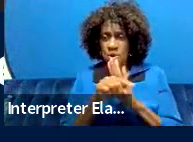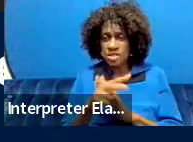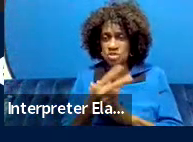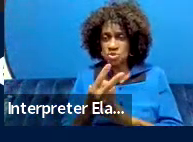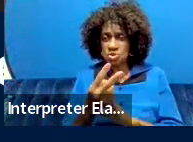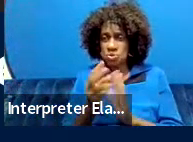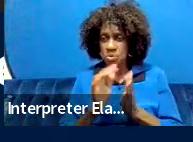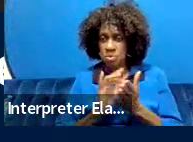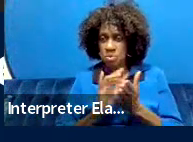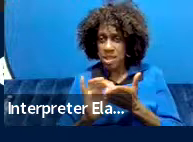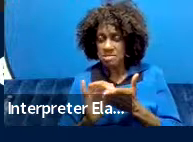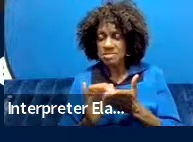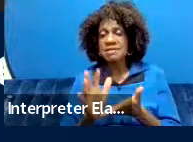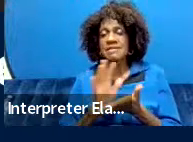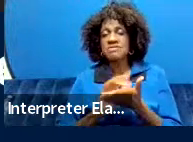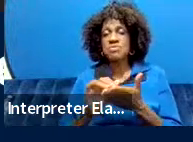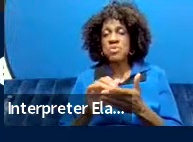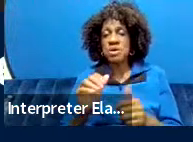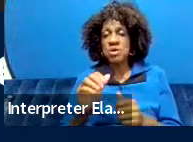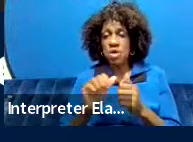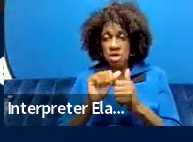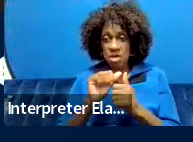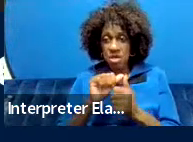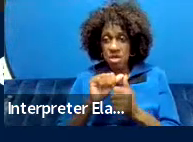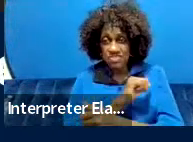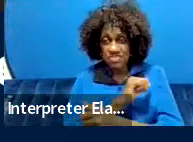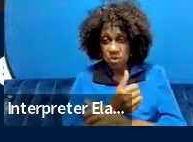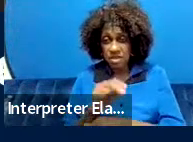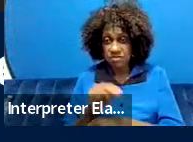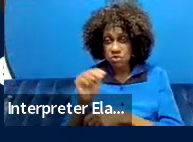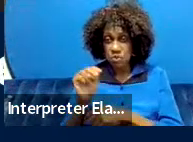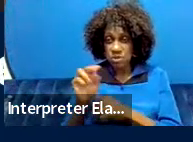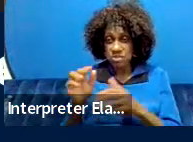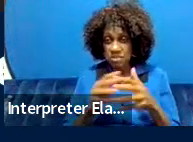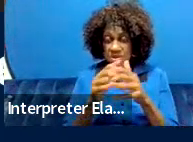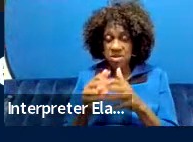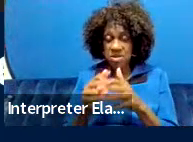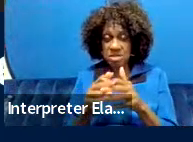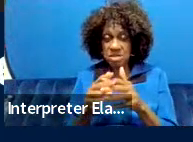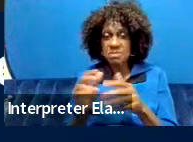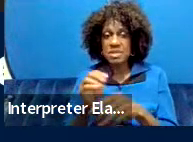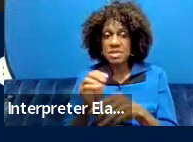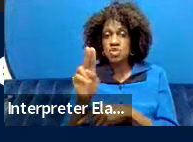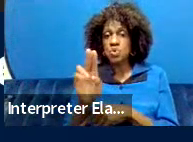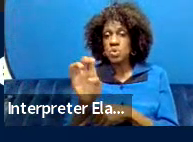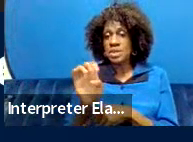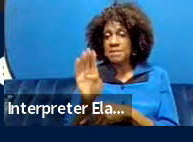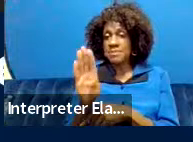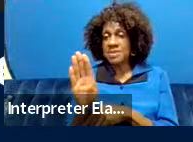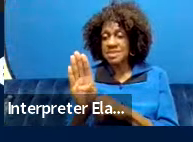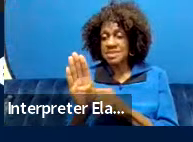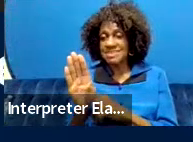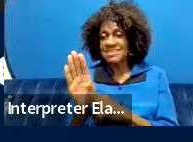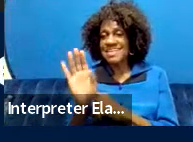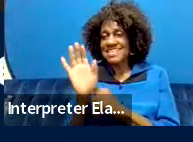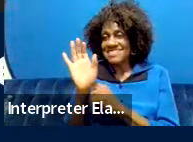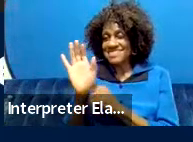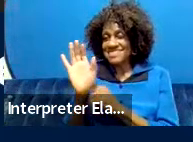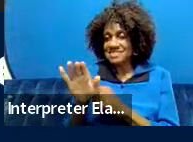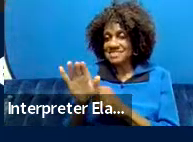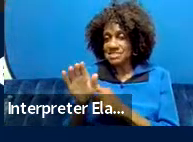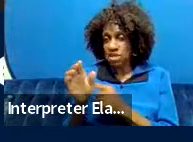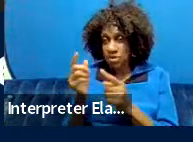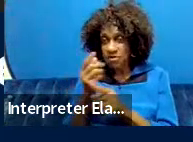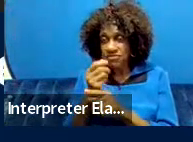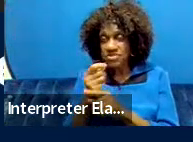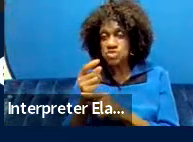Braille Authority of North America made Unified English Braille, or UEB, the official Braille of